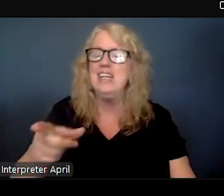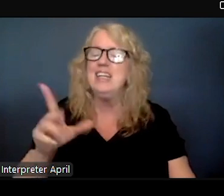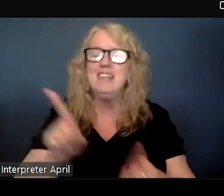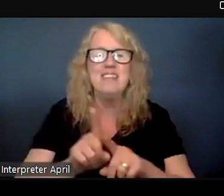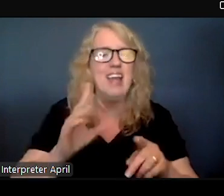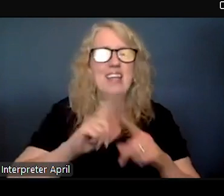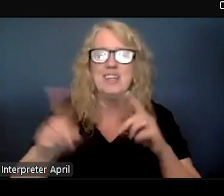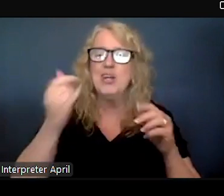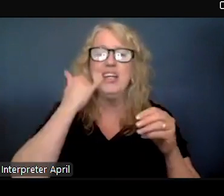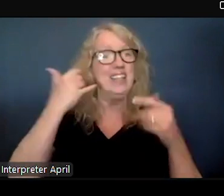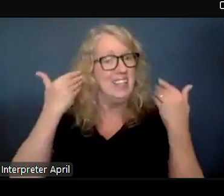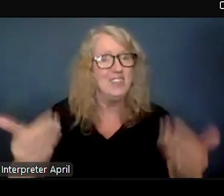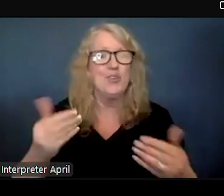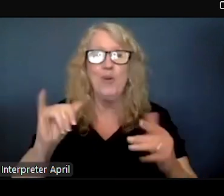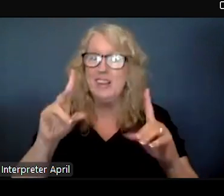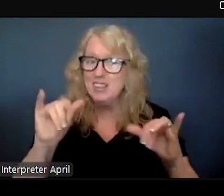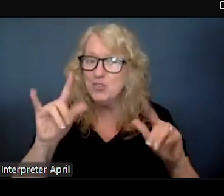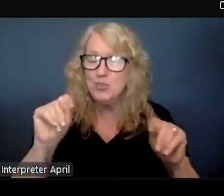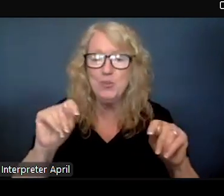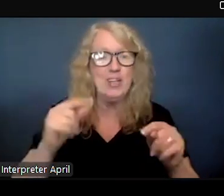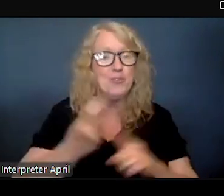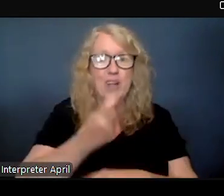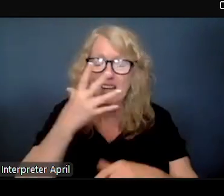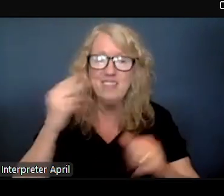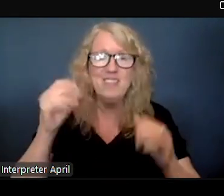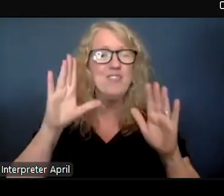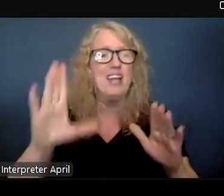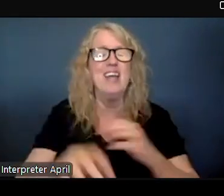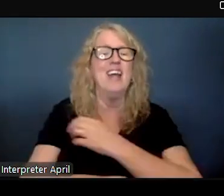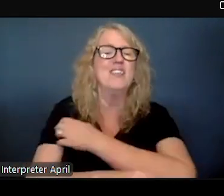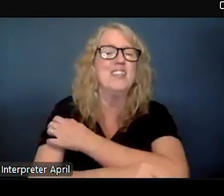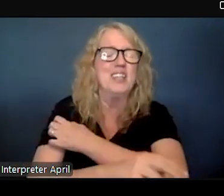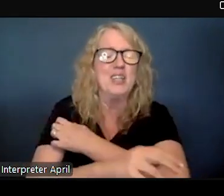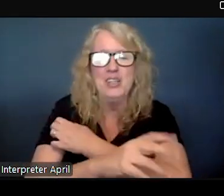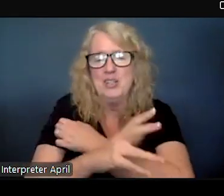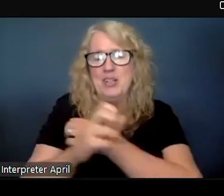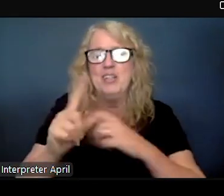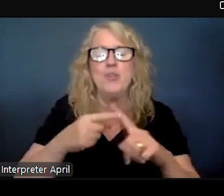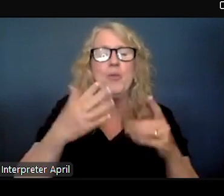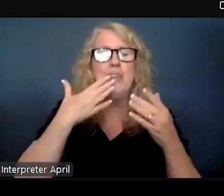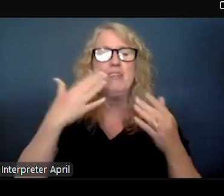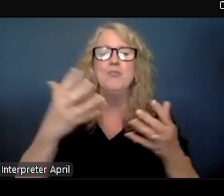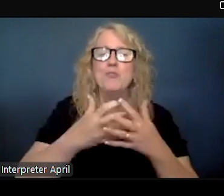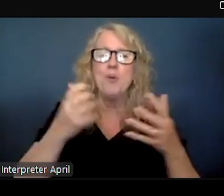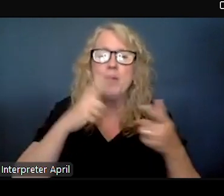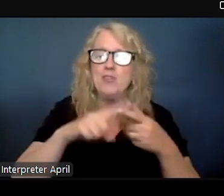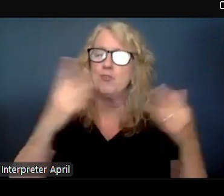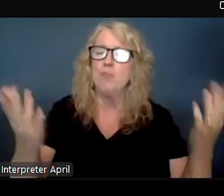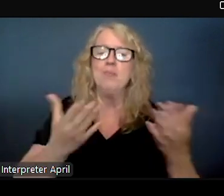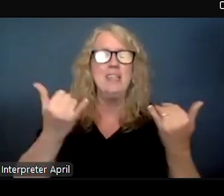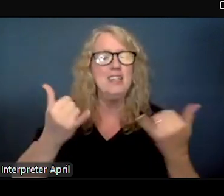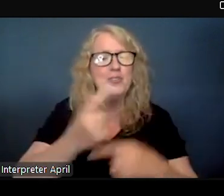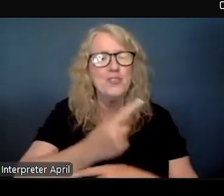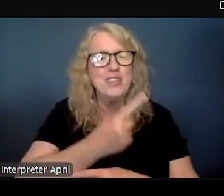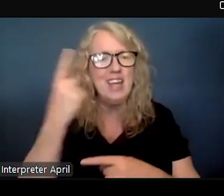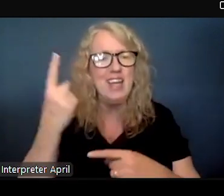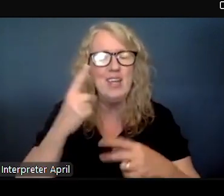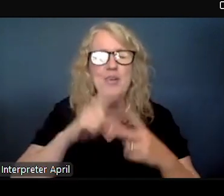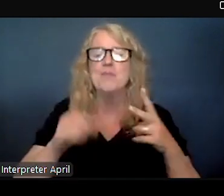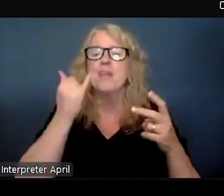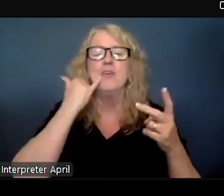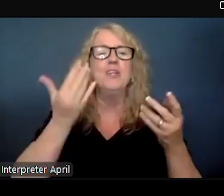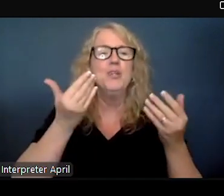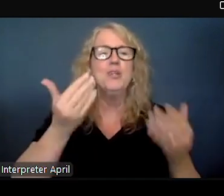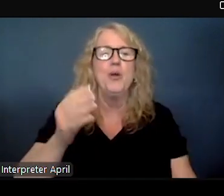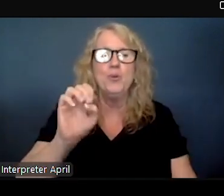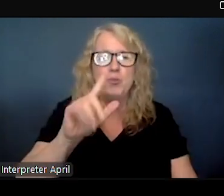she's like, let's go do it, right? Fantastic. Let's thank you so much for being here today. Let's go